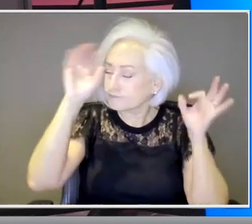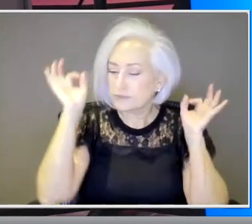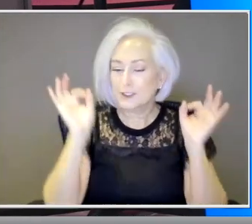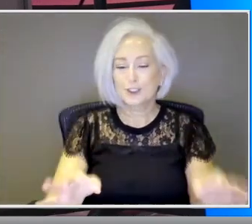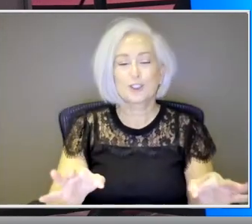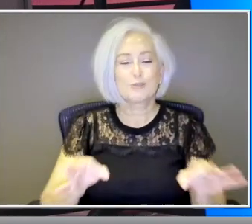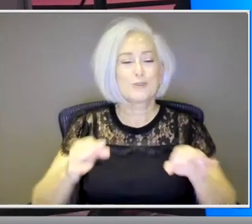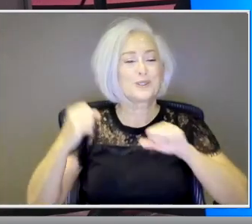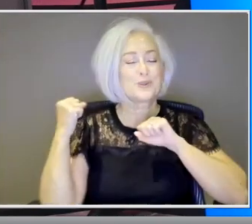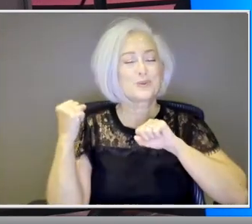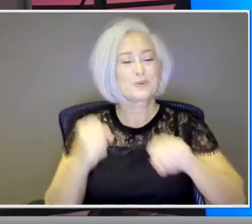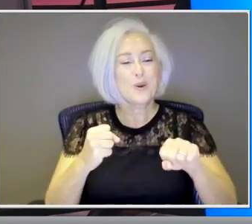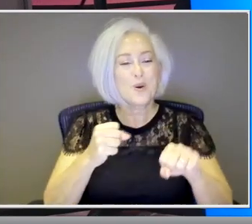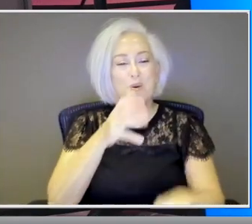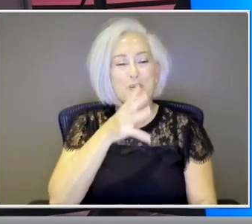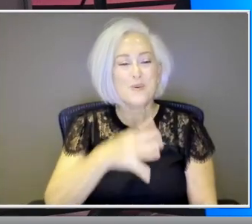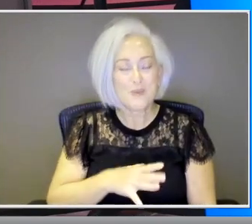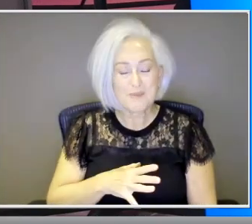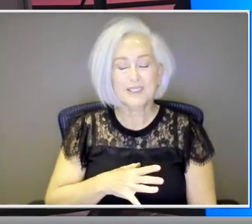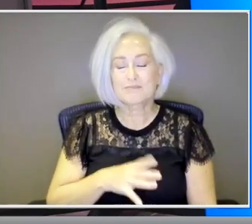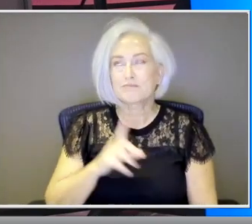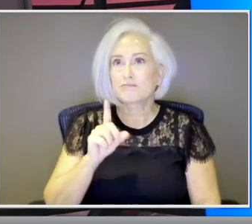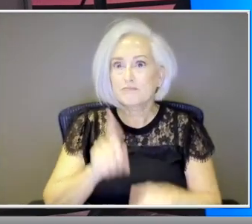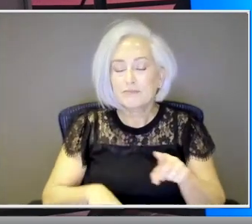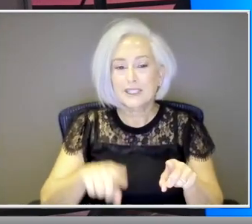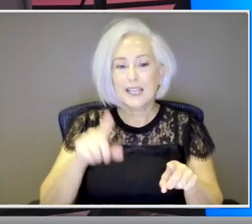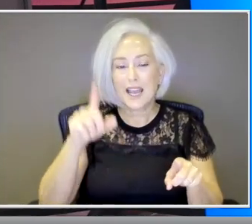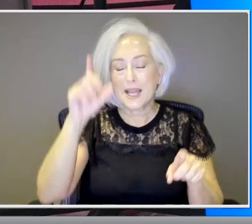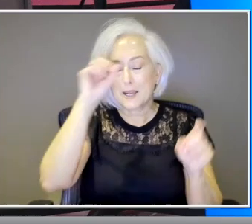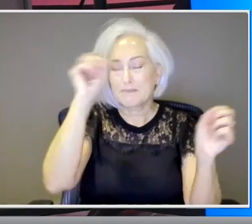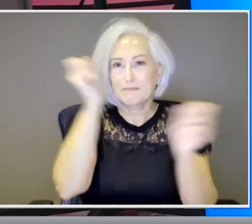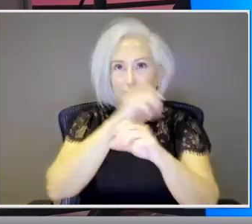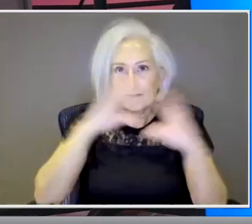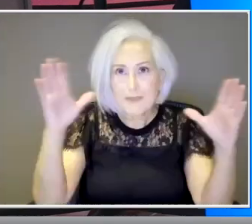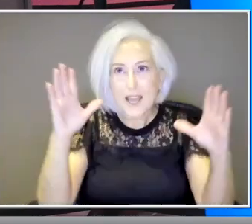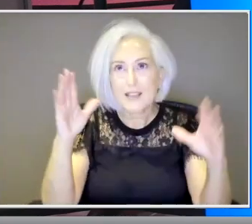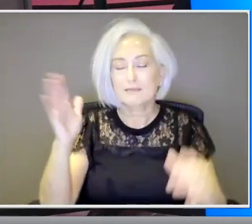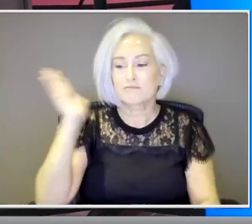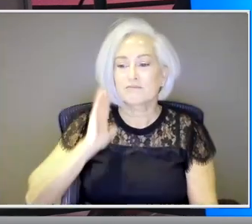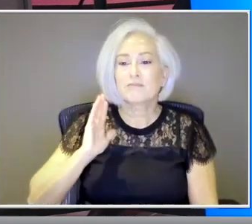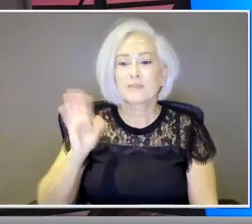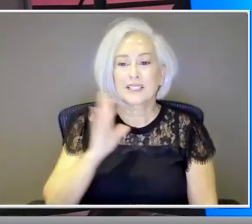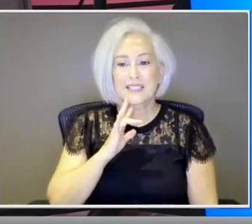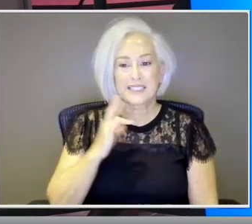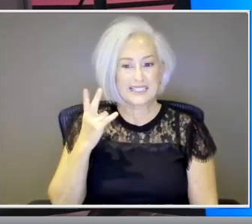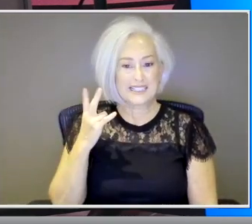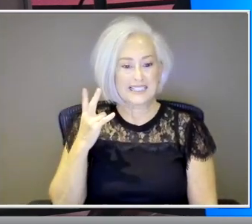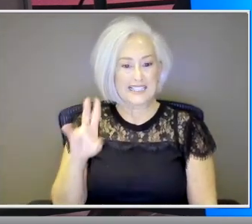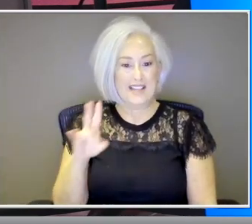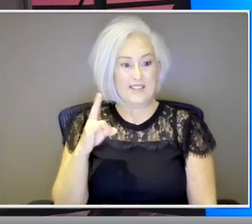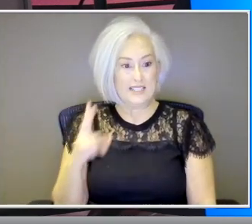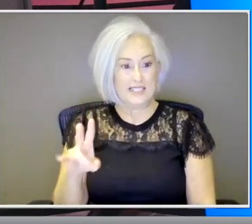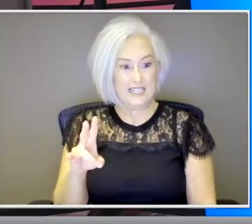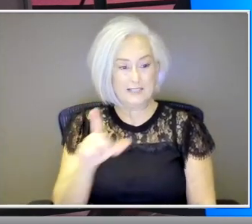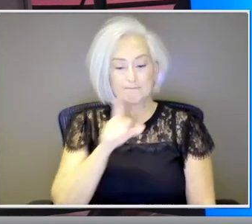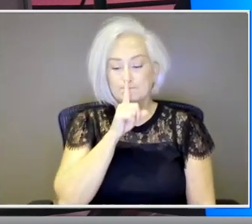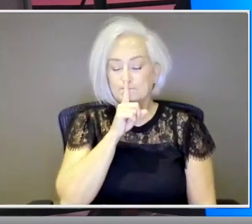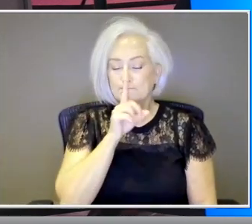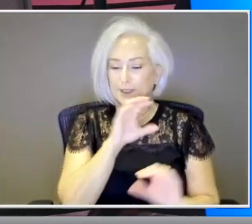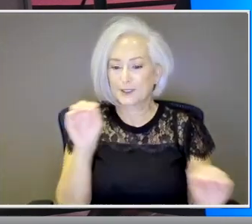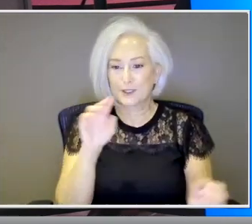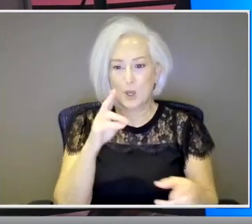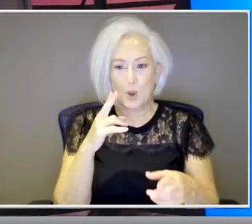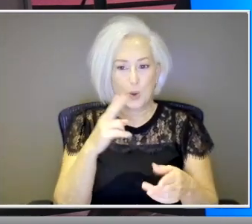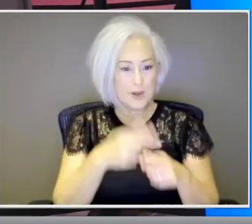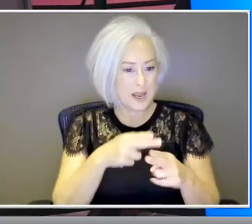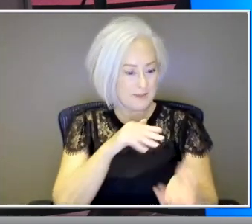I can't imagine what that was like being told at 17 by a different doctor, no names, don't say the place, but how